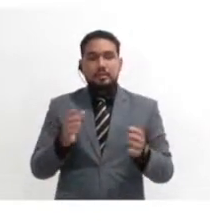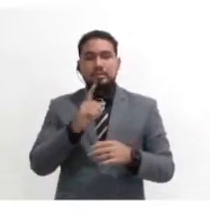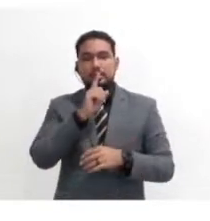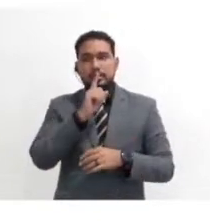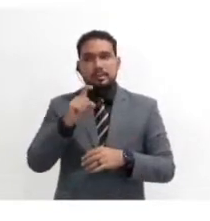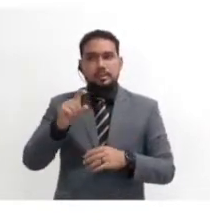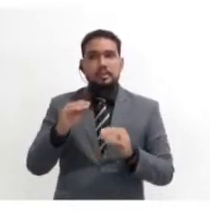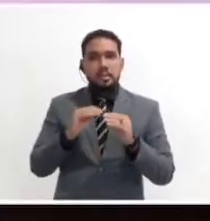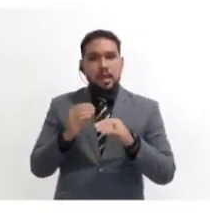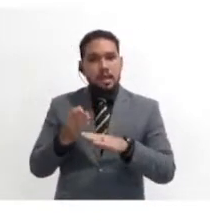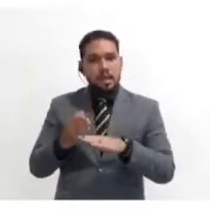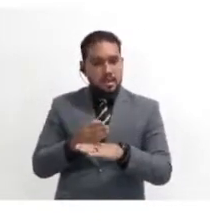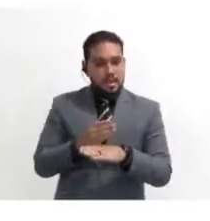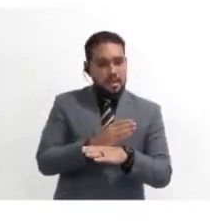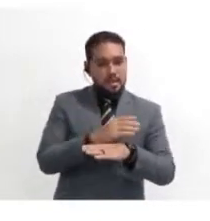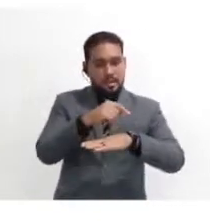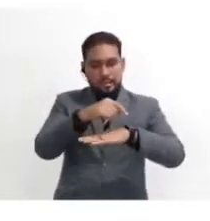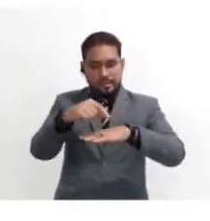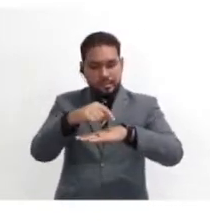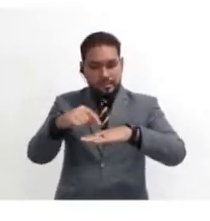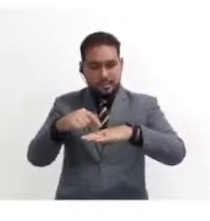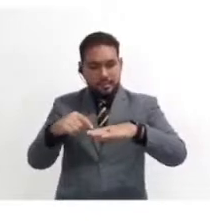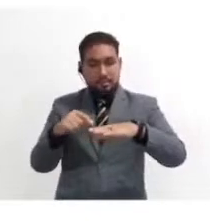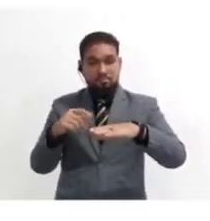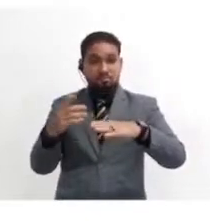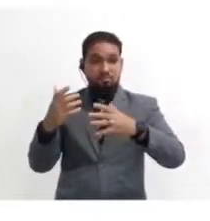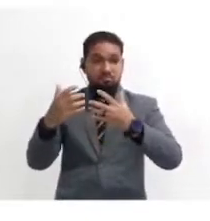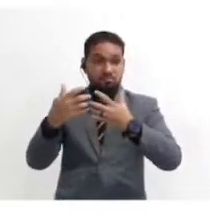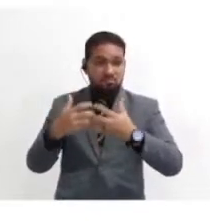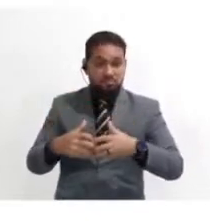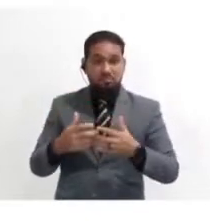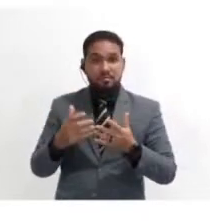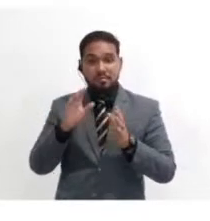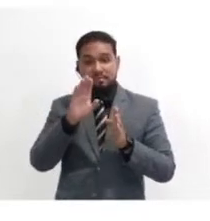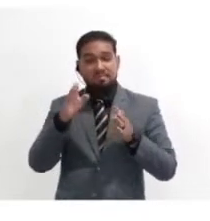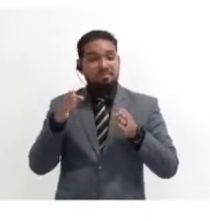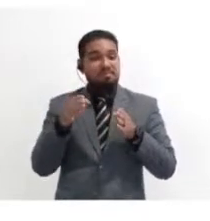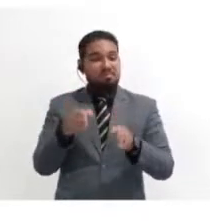lot of effort to make sure that everything is done right at every